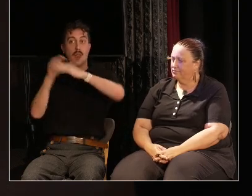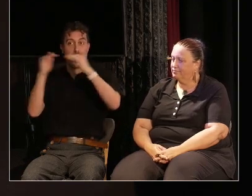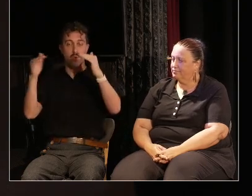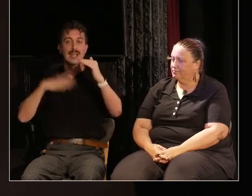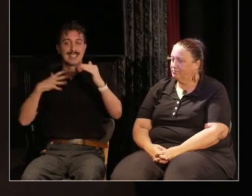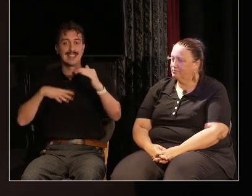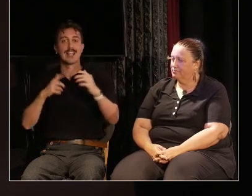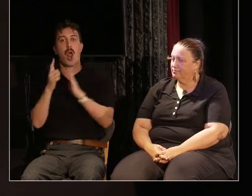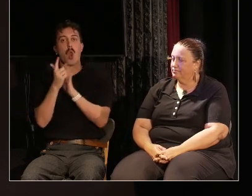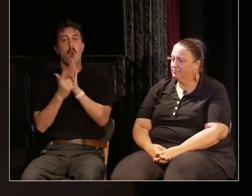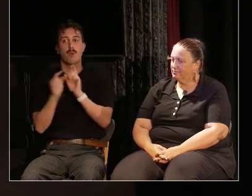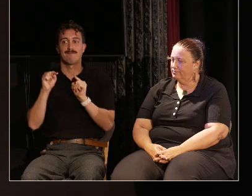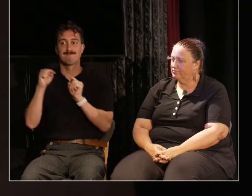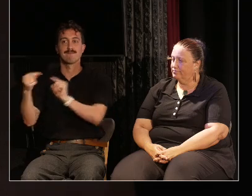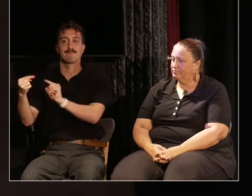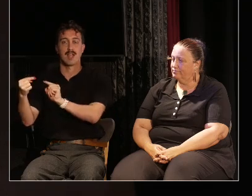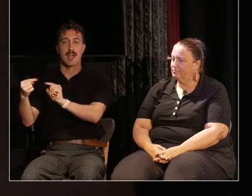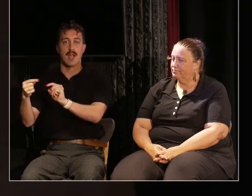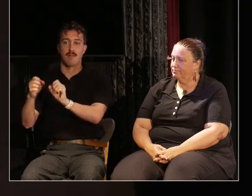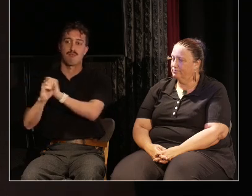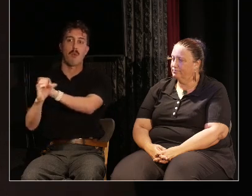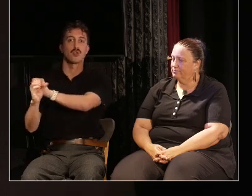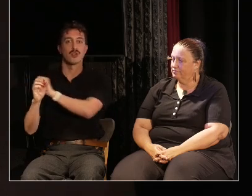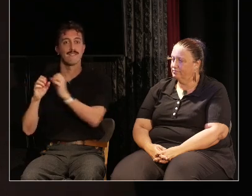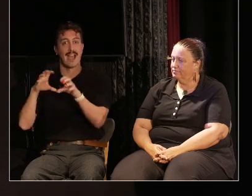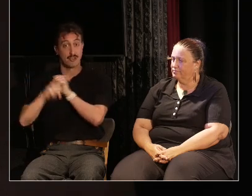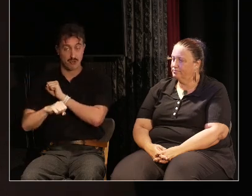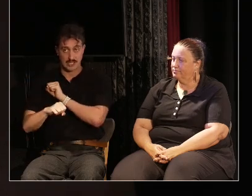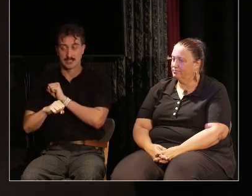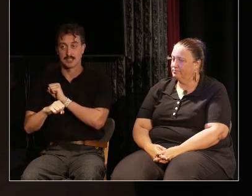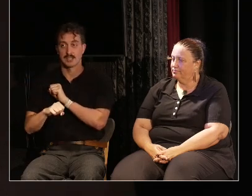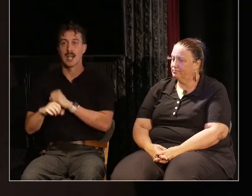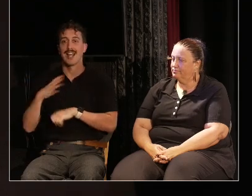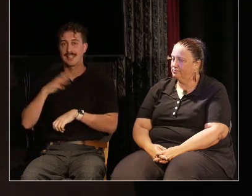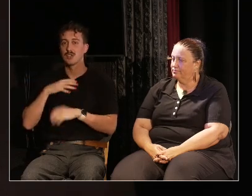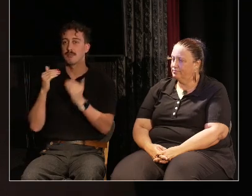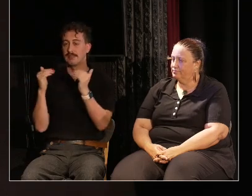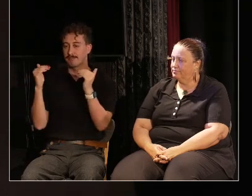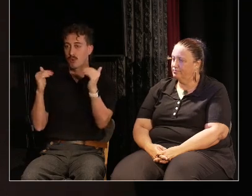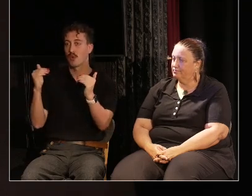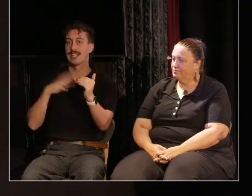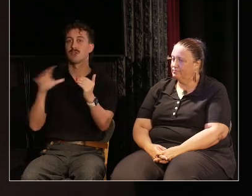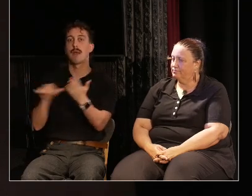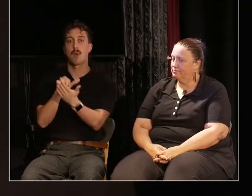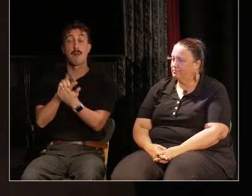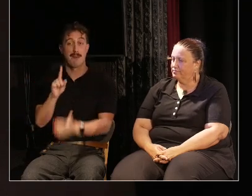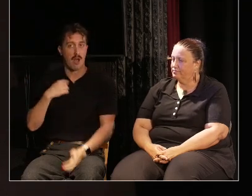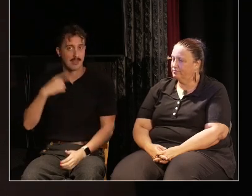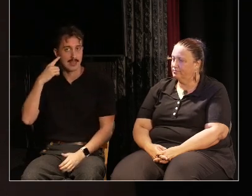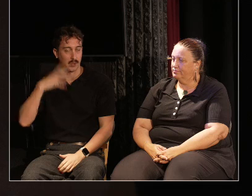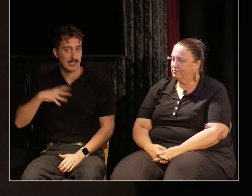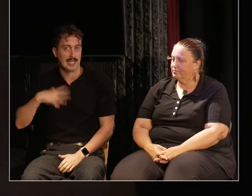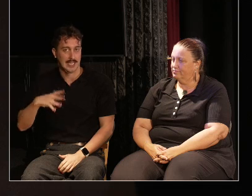of hatred. It should be, it's got to be proportionate, it should be appropriate, but I think we need that because we saw